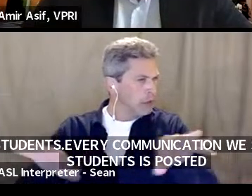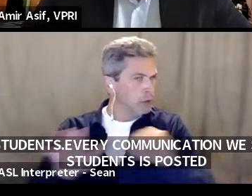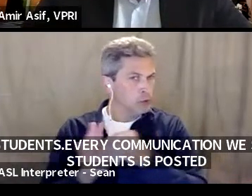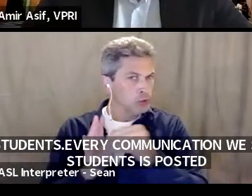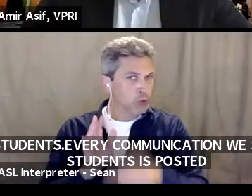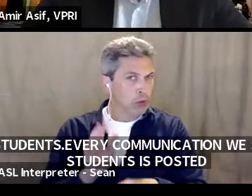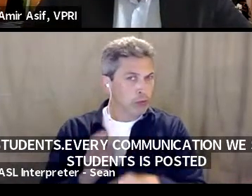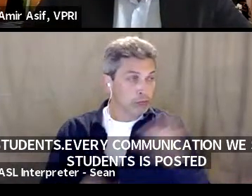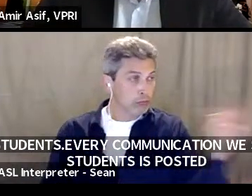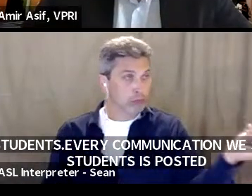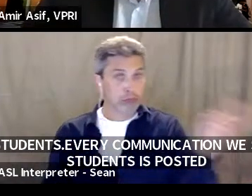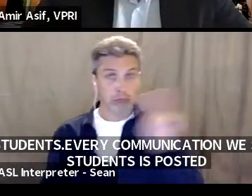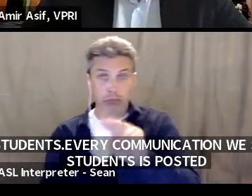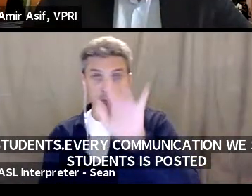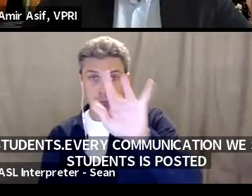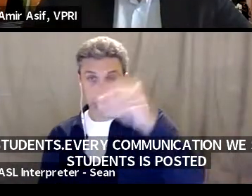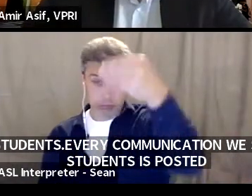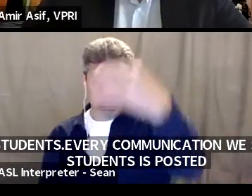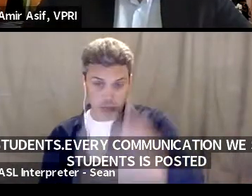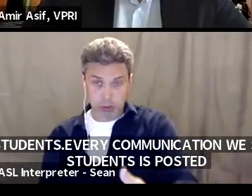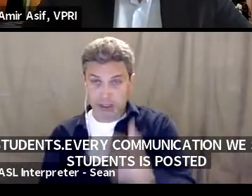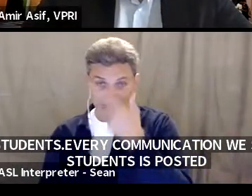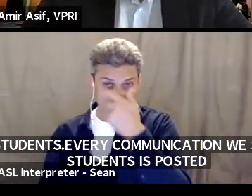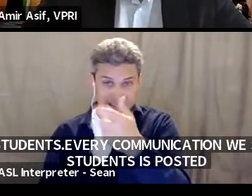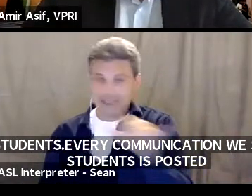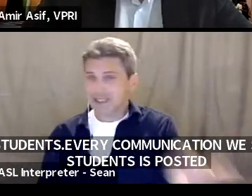the same access to it that any student does.